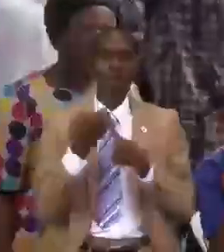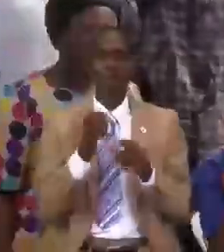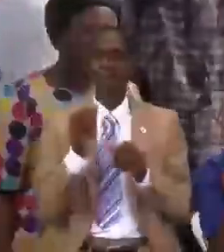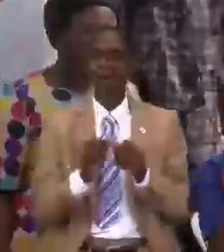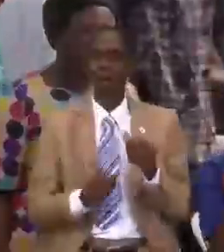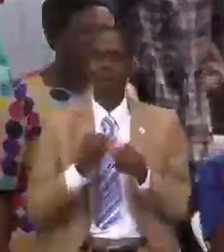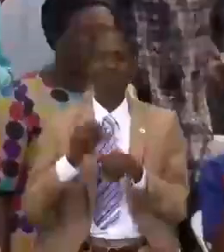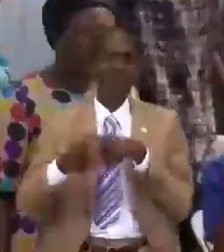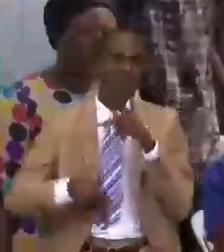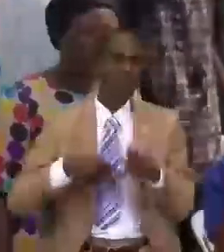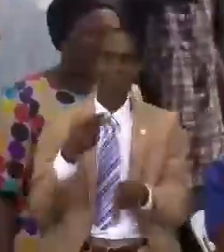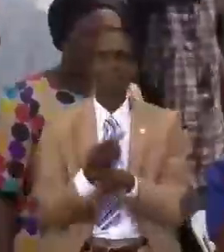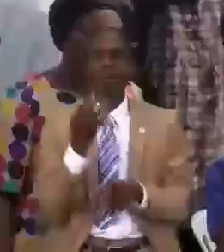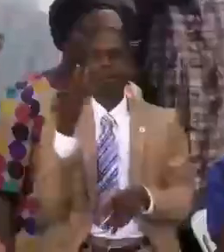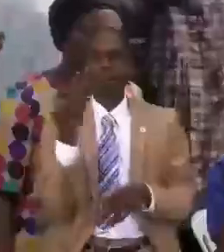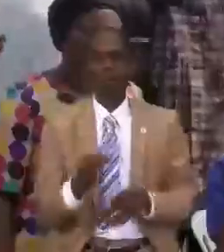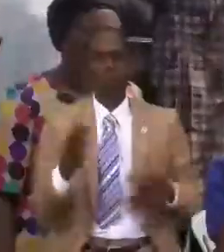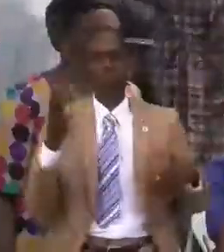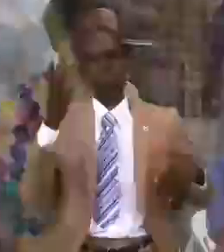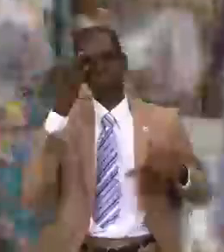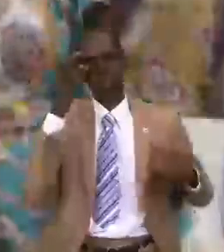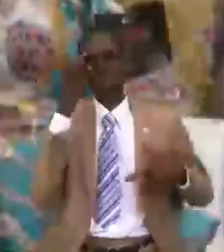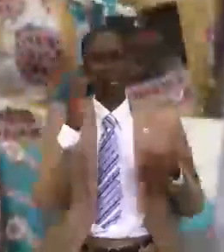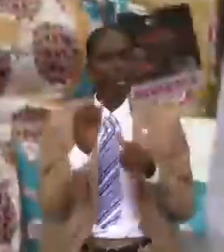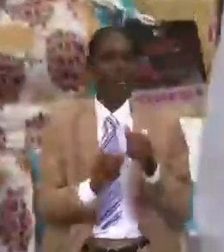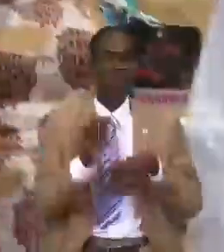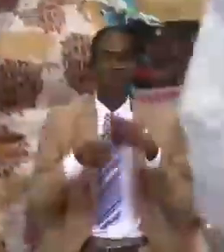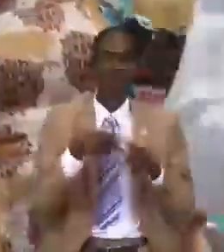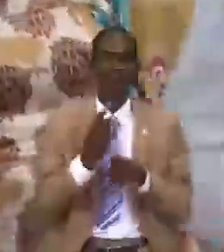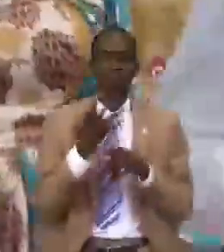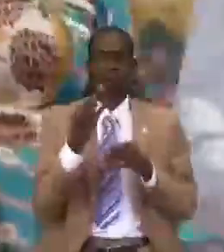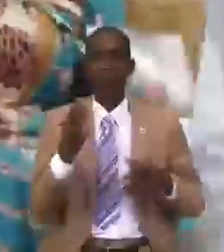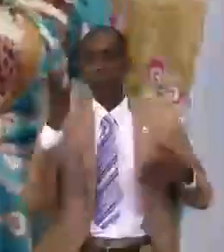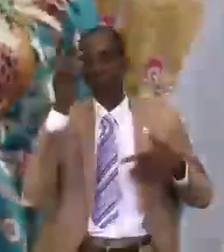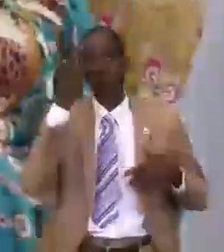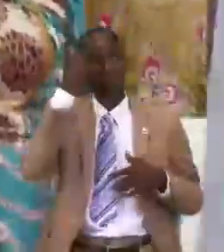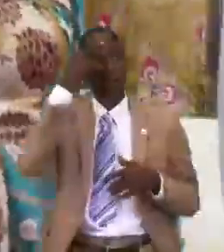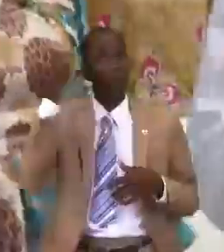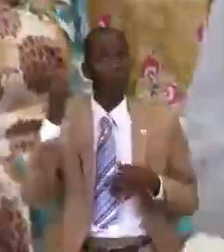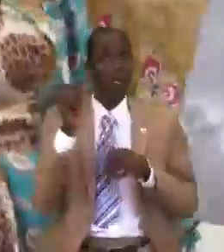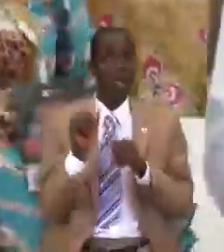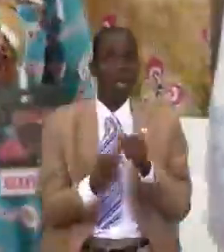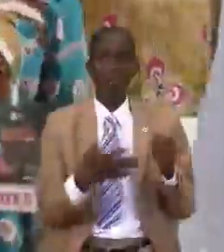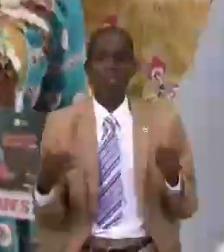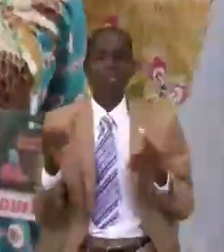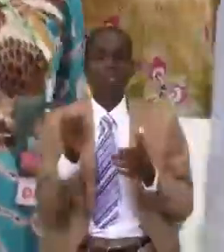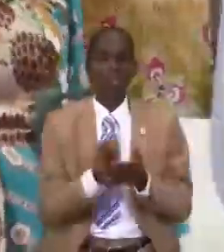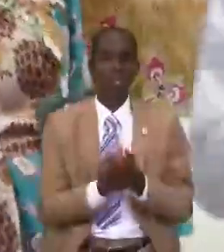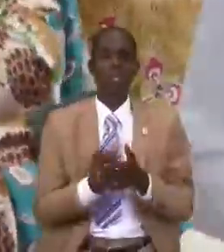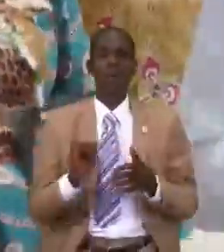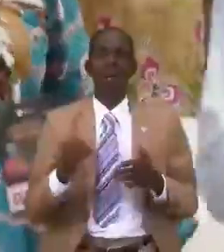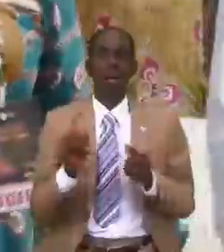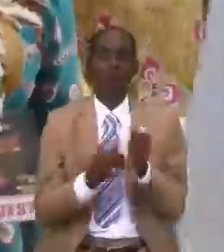every form of disease, because everything had been laid on you. And I lay